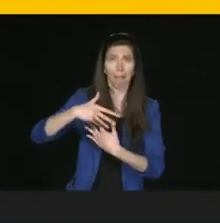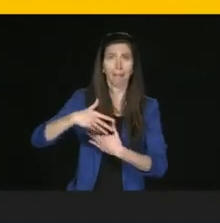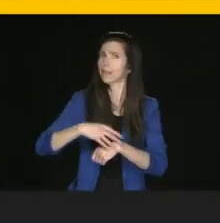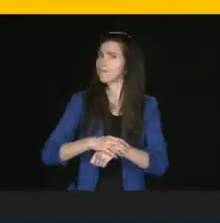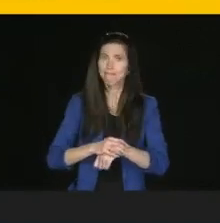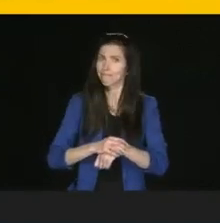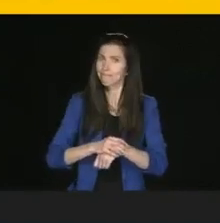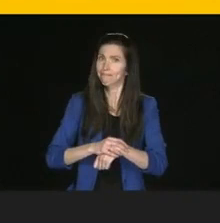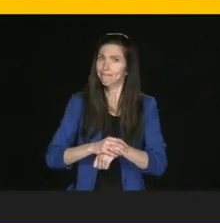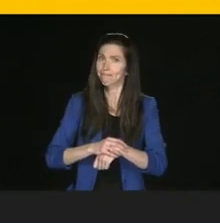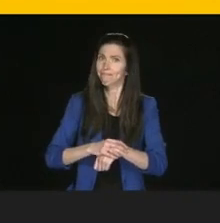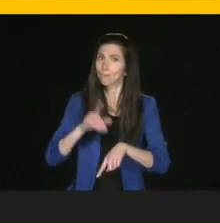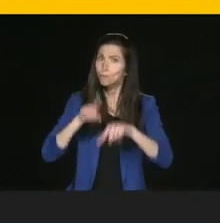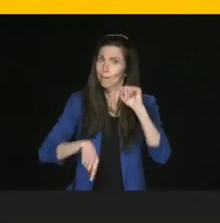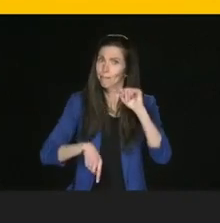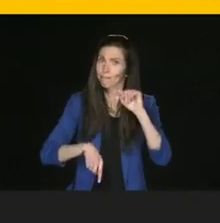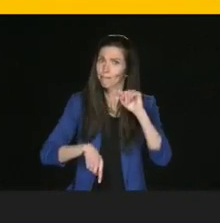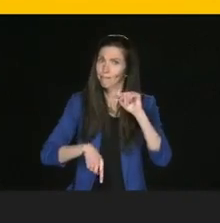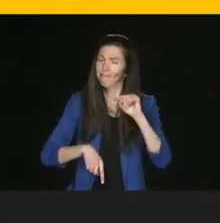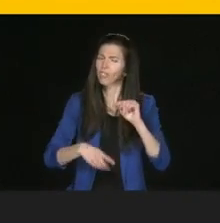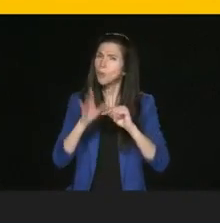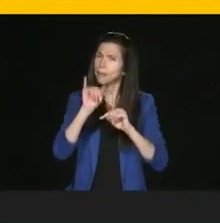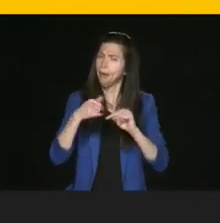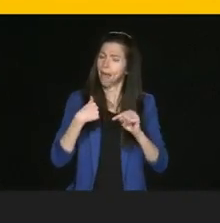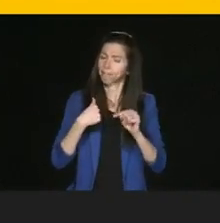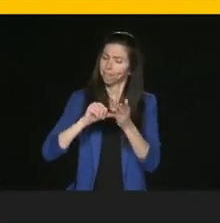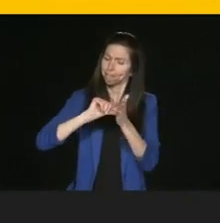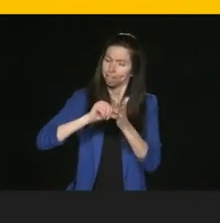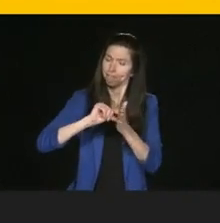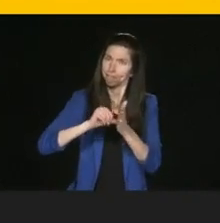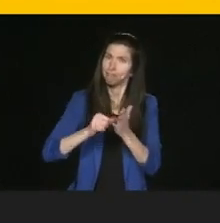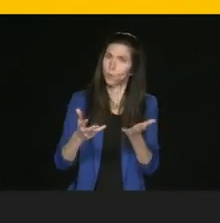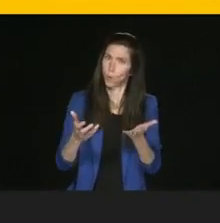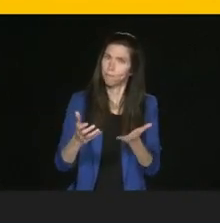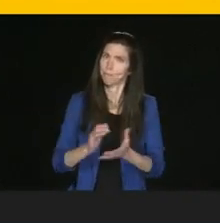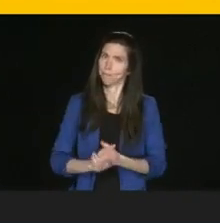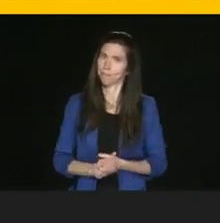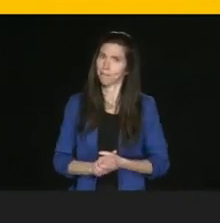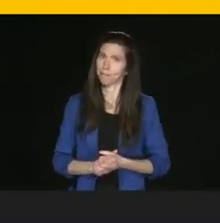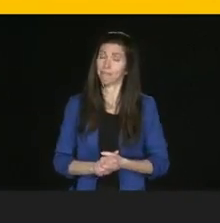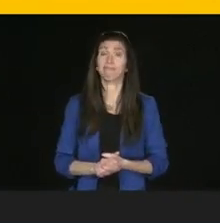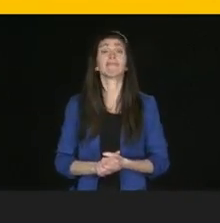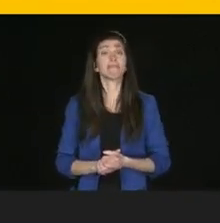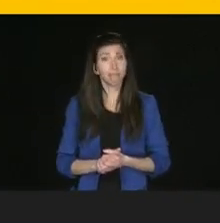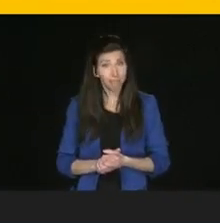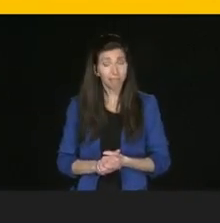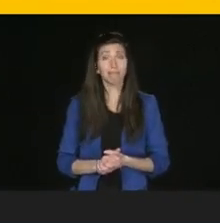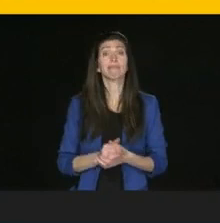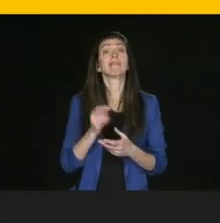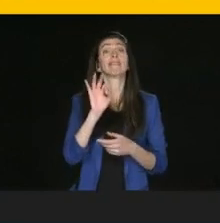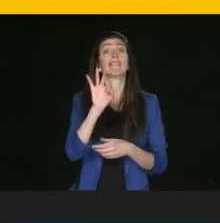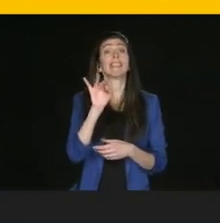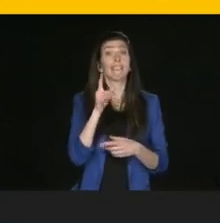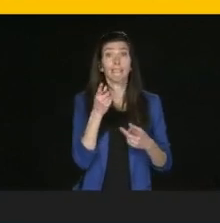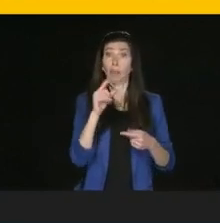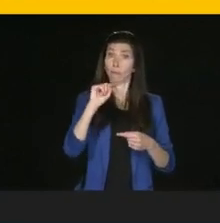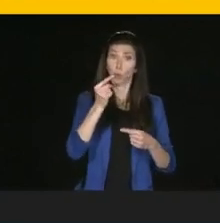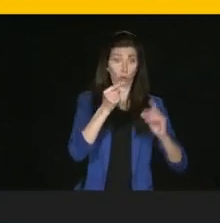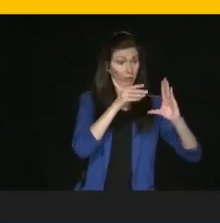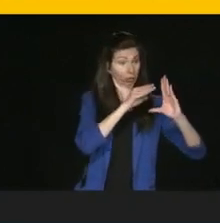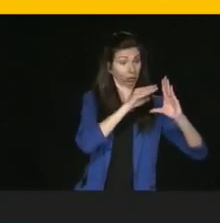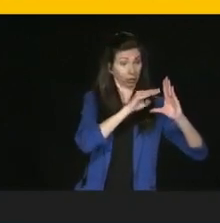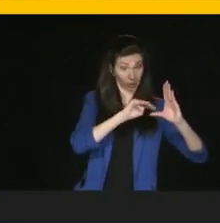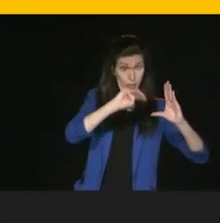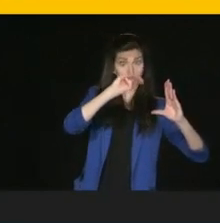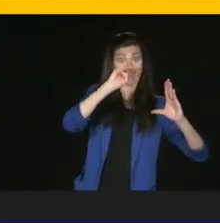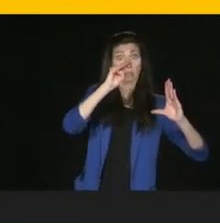again. We also showed that after the first wave, we expect some smaller subsequent waves